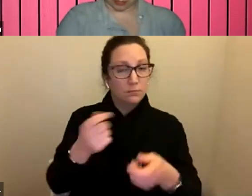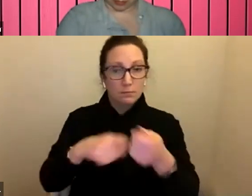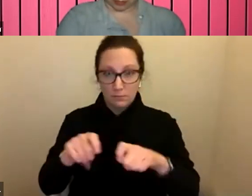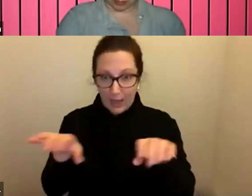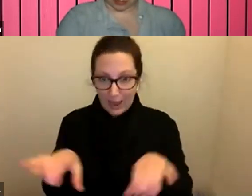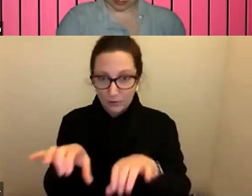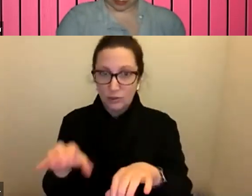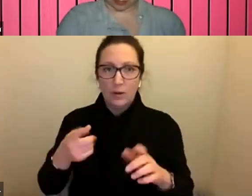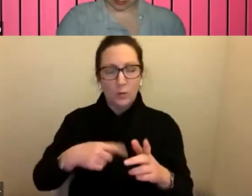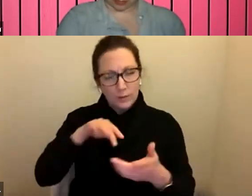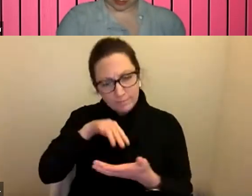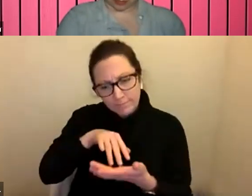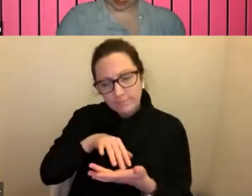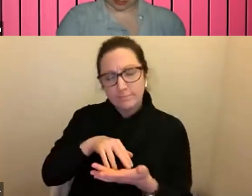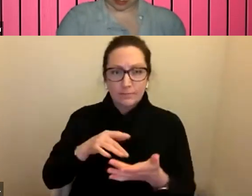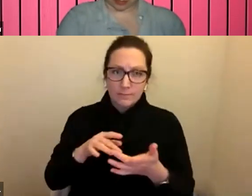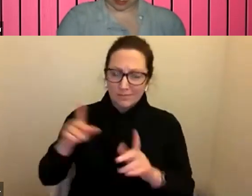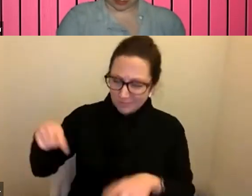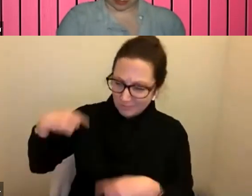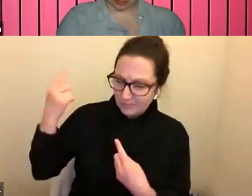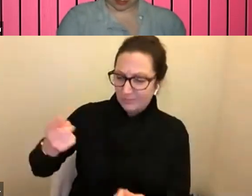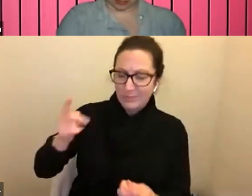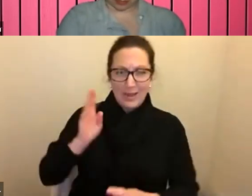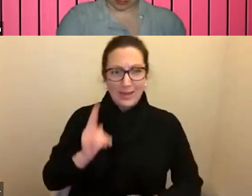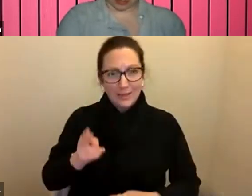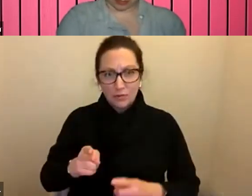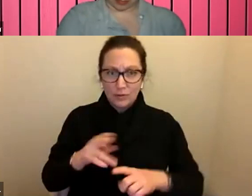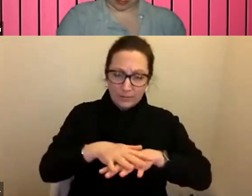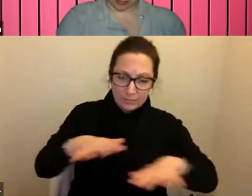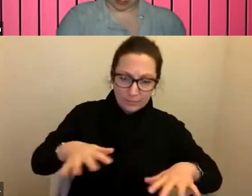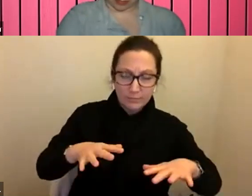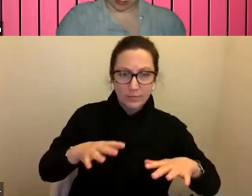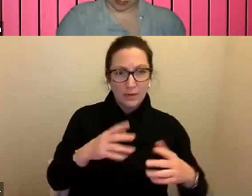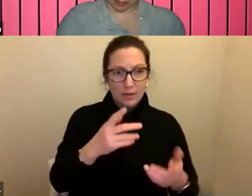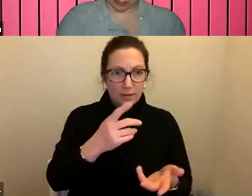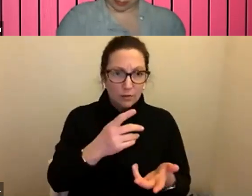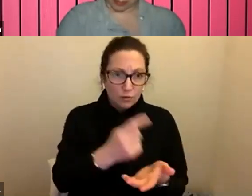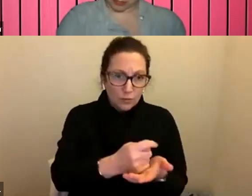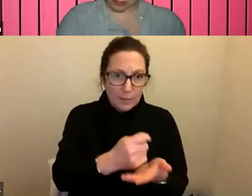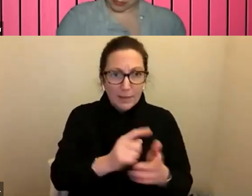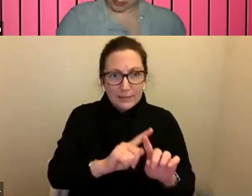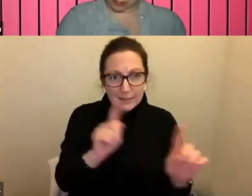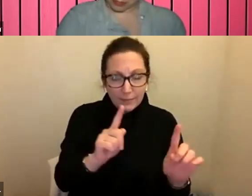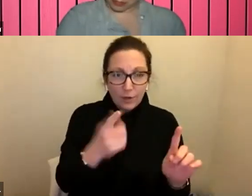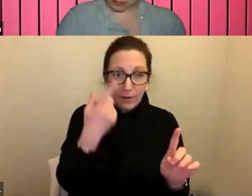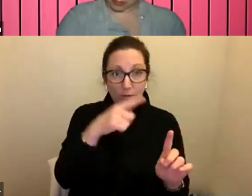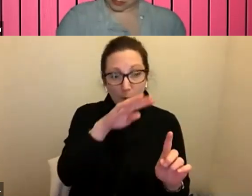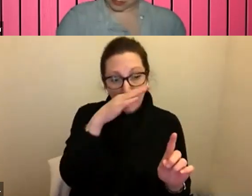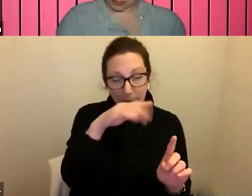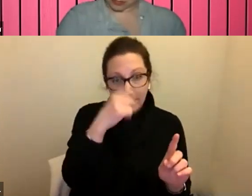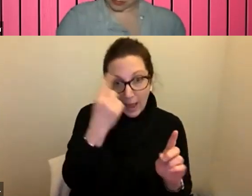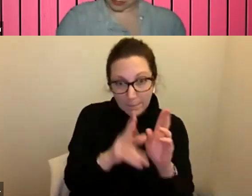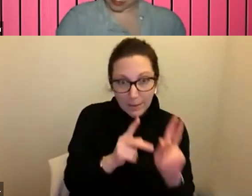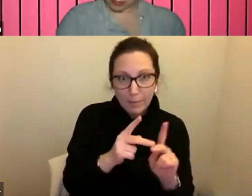of separate and unequal treatment of different groups in this country, especially Blacks, but then more, recently